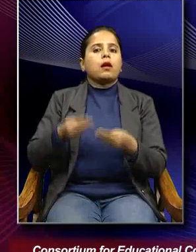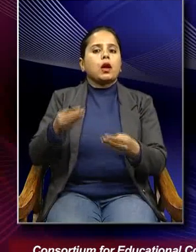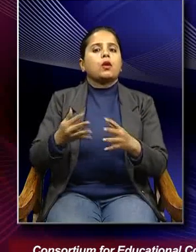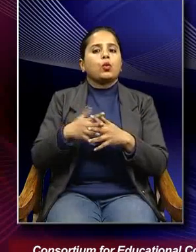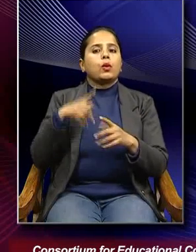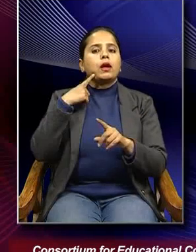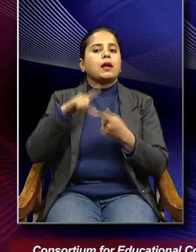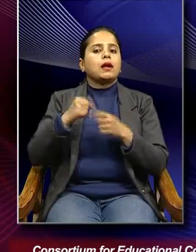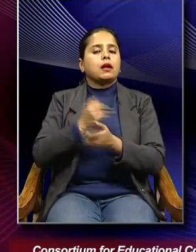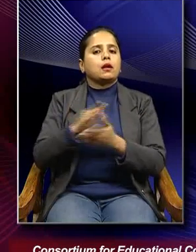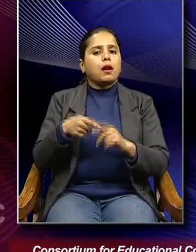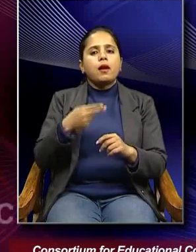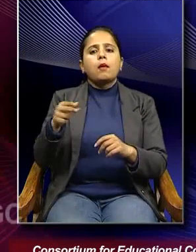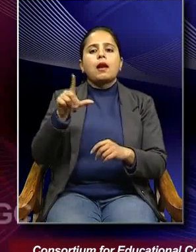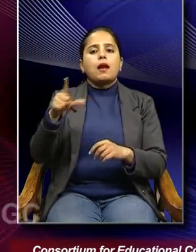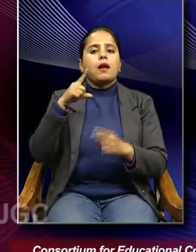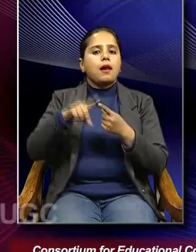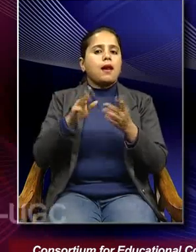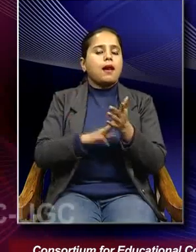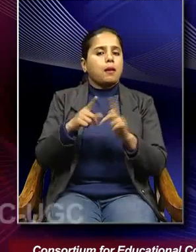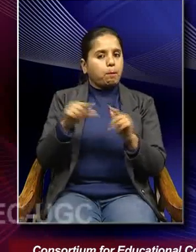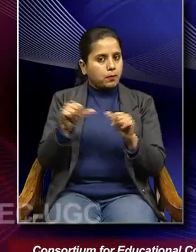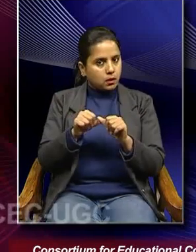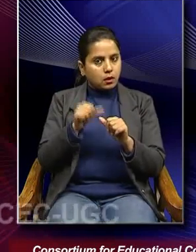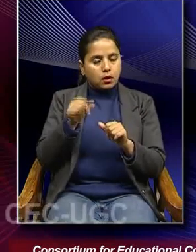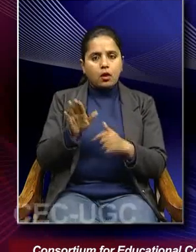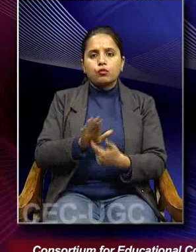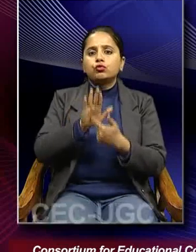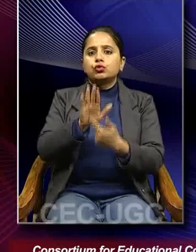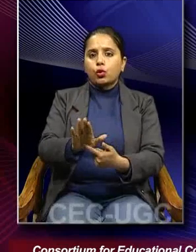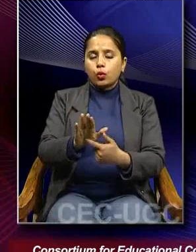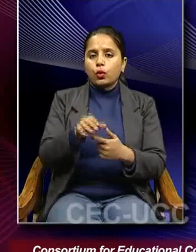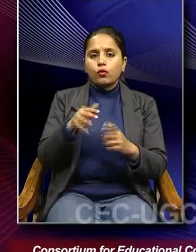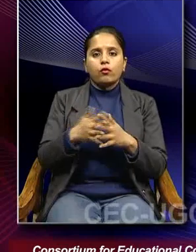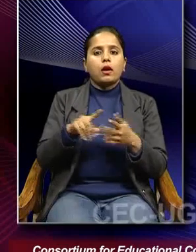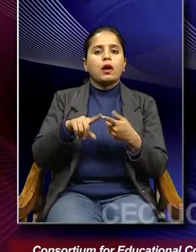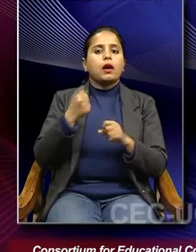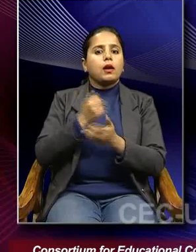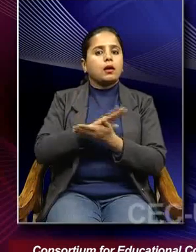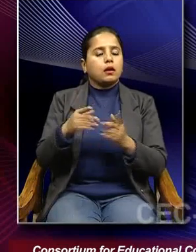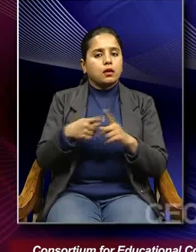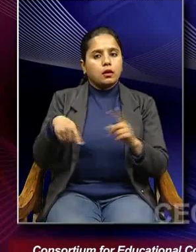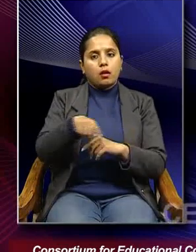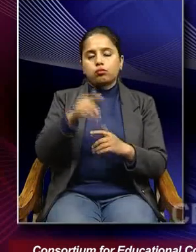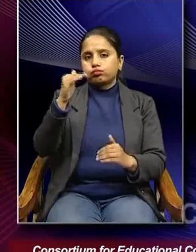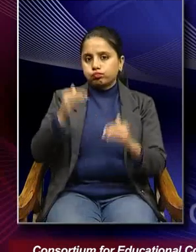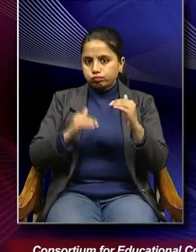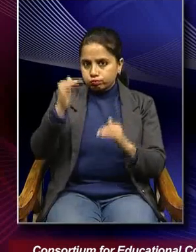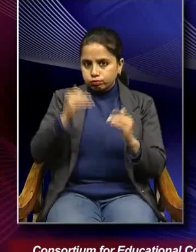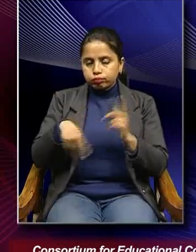is called as lambda. Lambda reflects the weight that is placed on the inequality